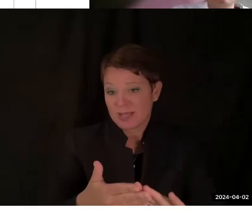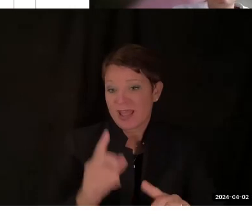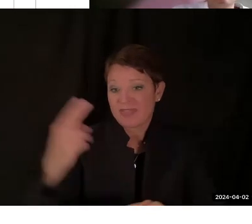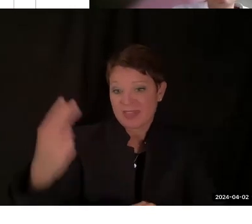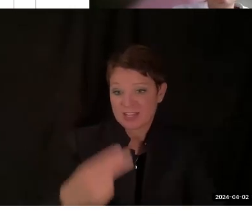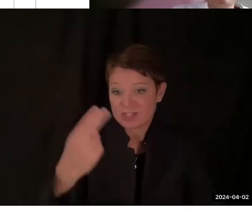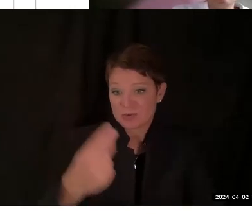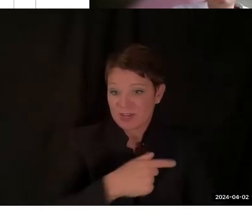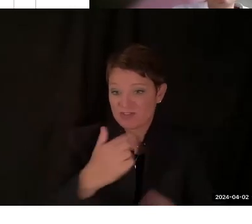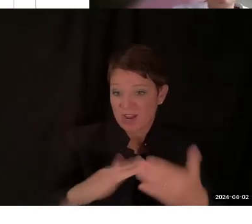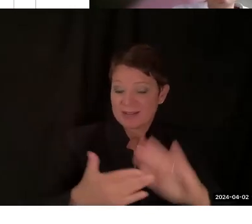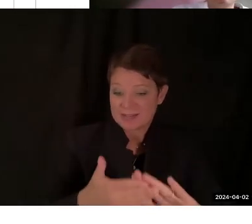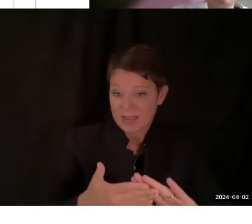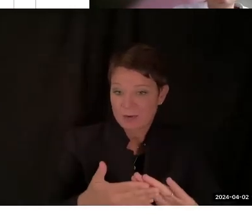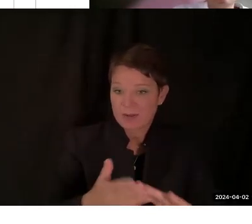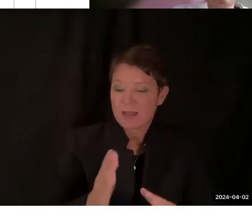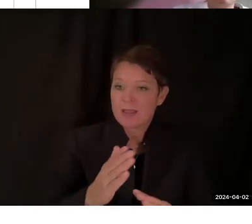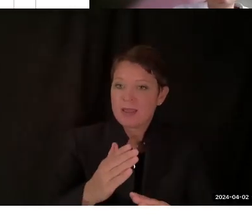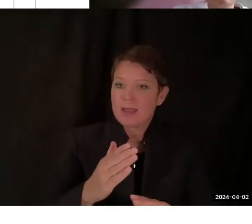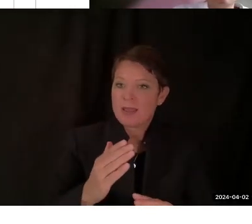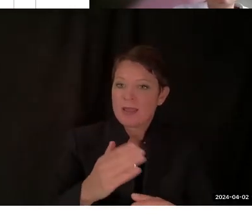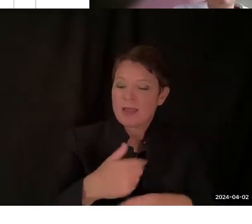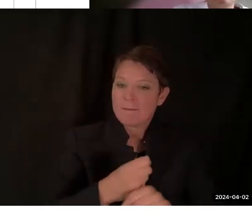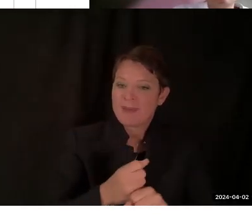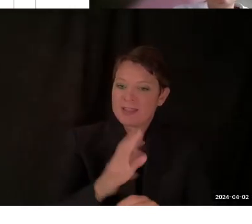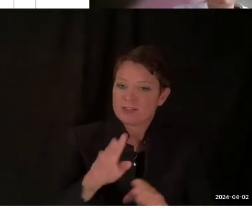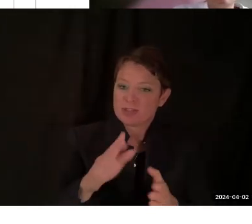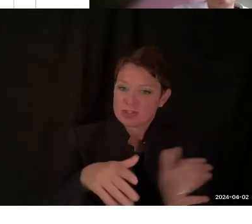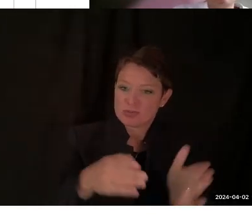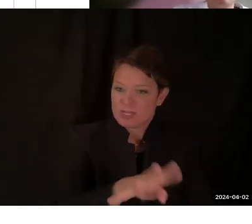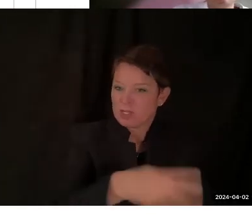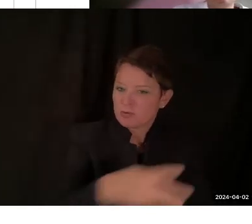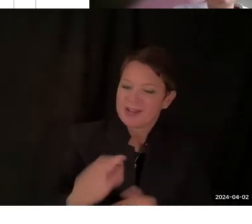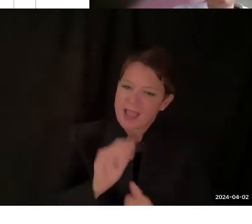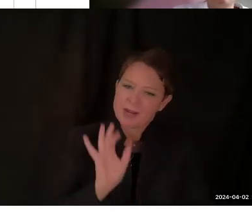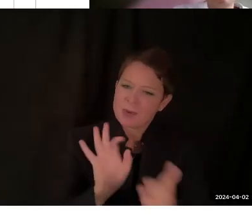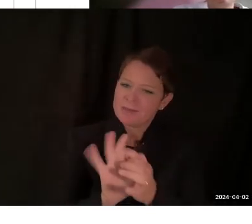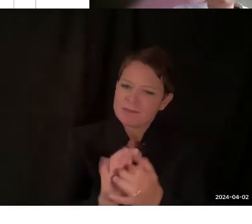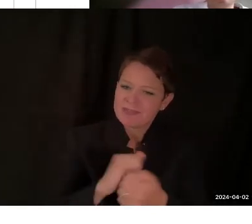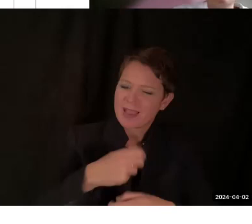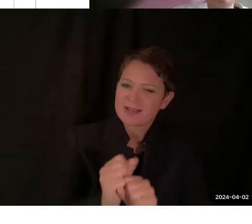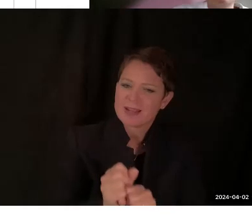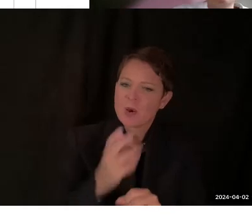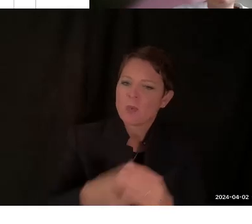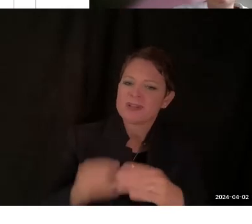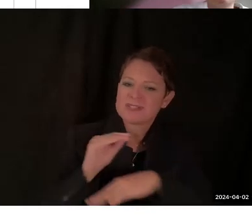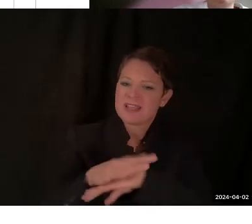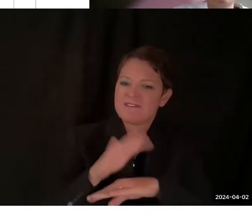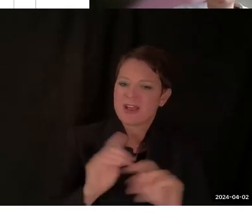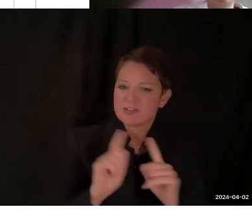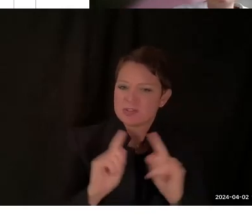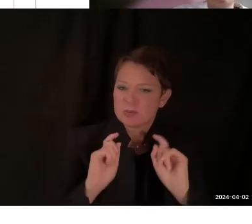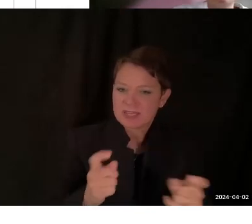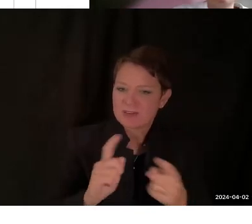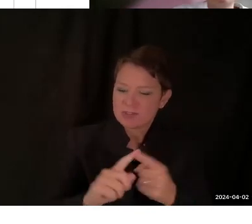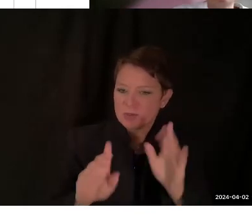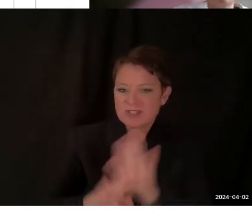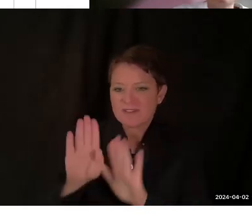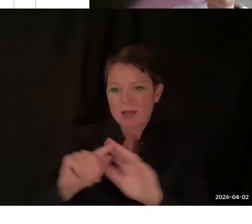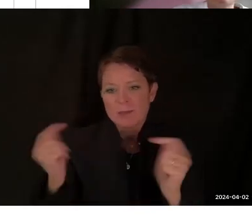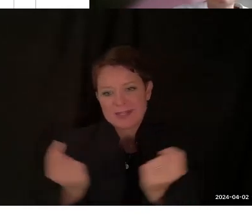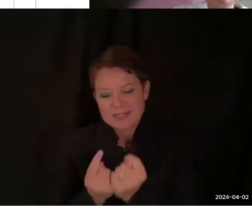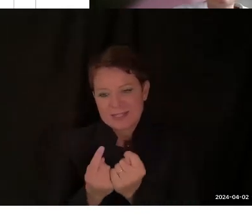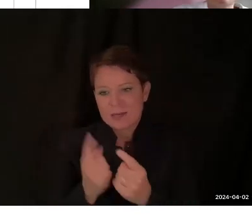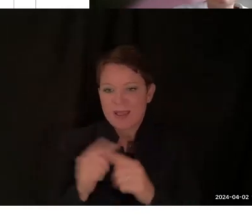history of Chinatown and the street grid, etc. How do we get there? What's our advice to give to the development team